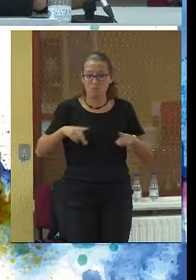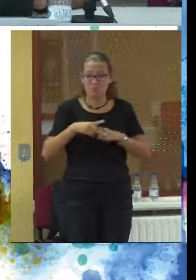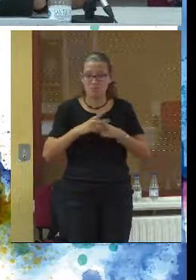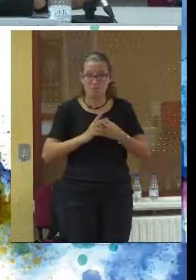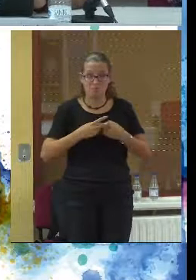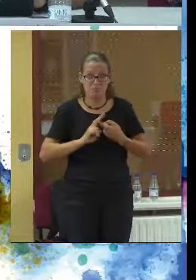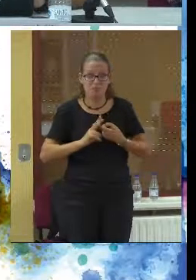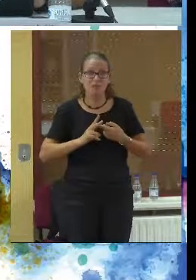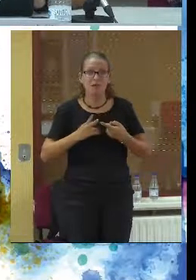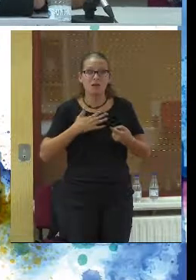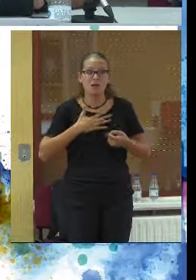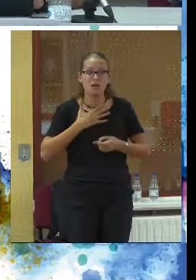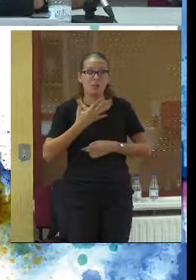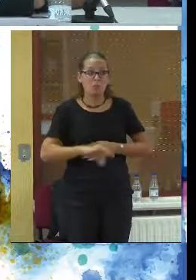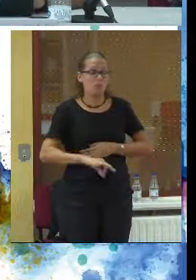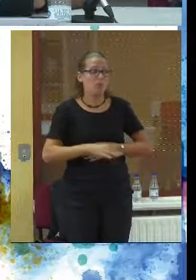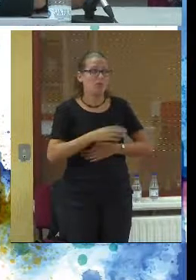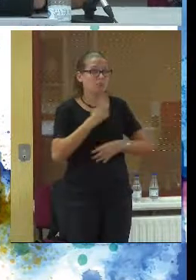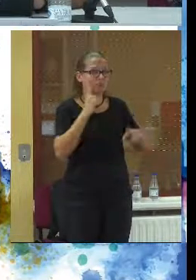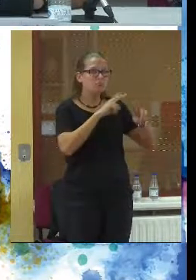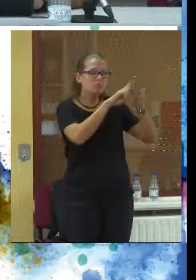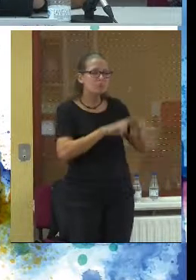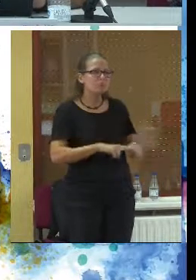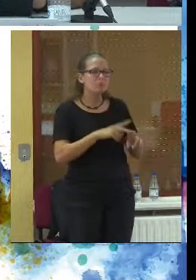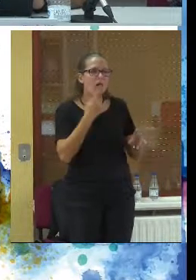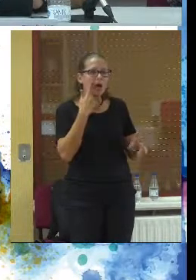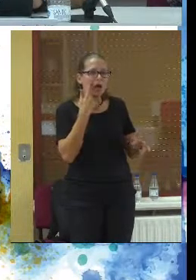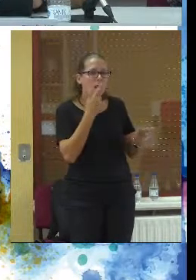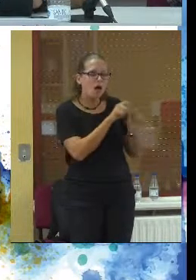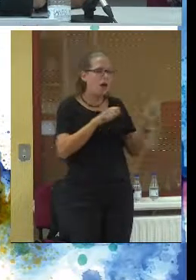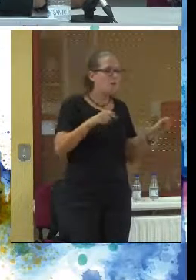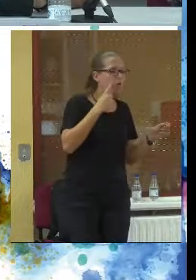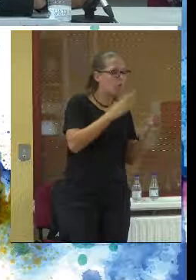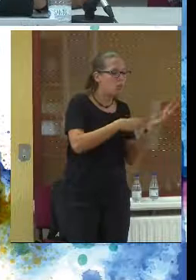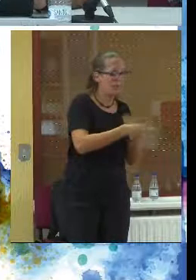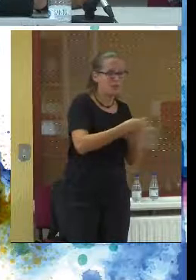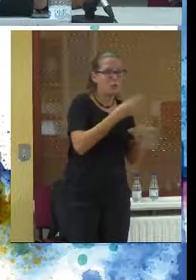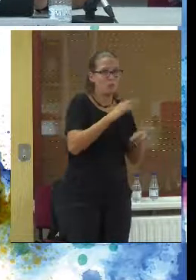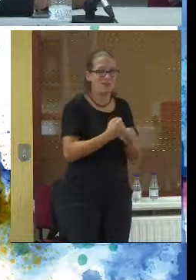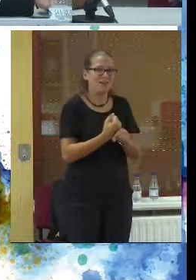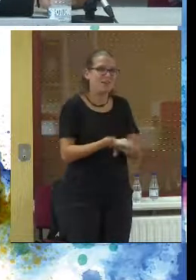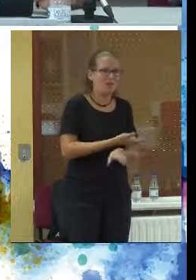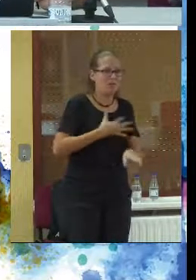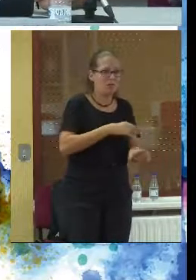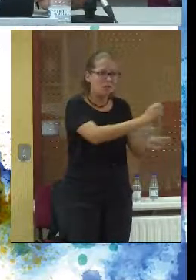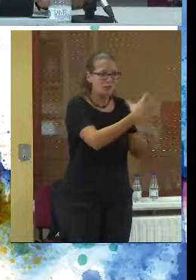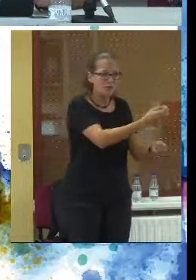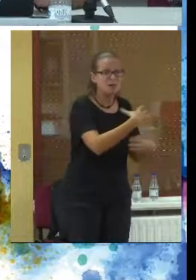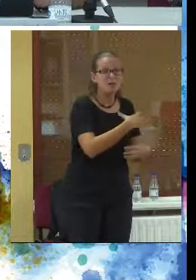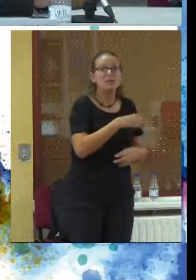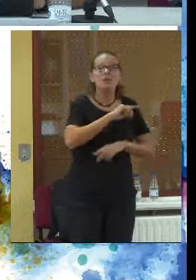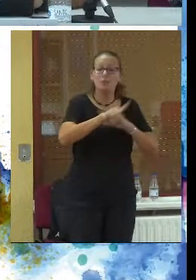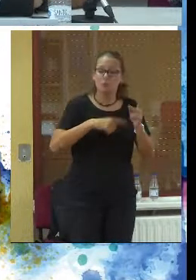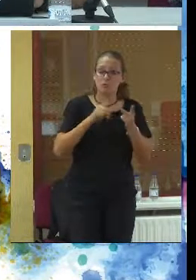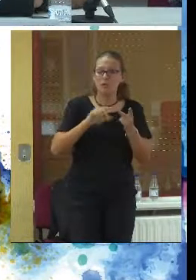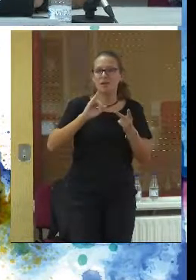this documentation. They must do that before they go into work every day. And then we have an approval model that